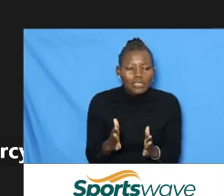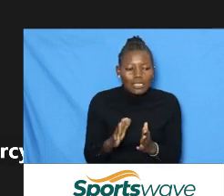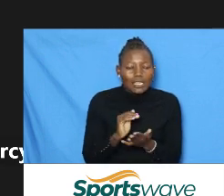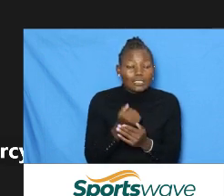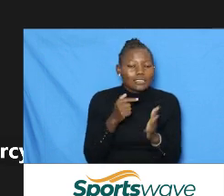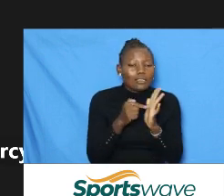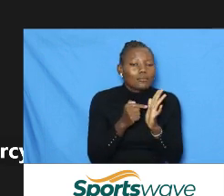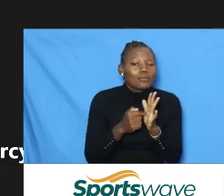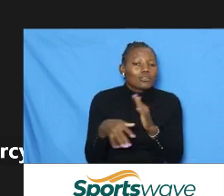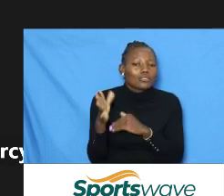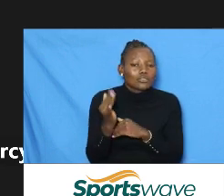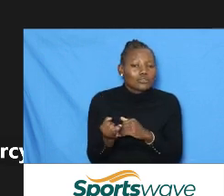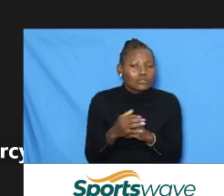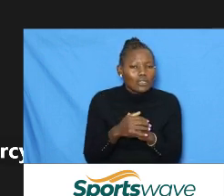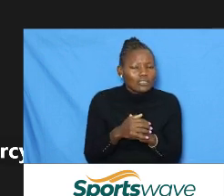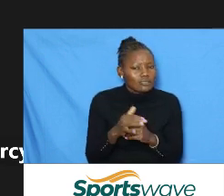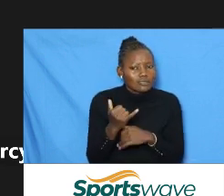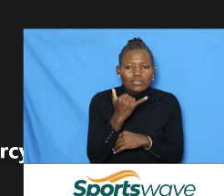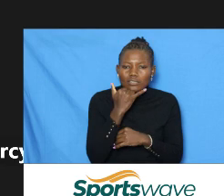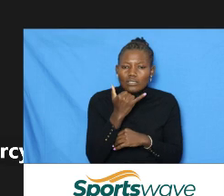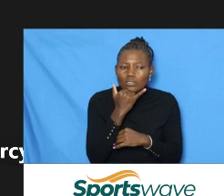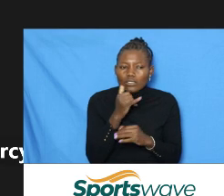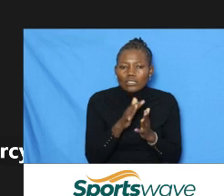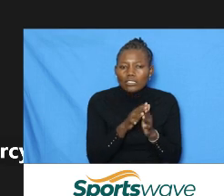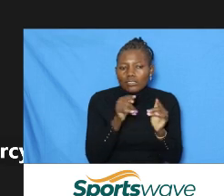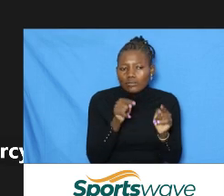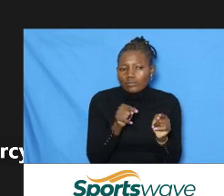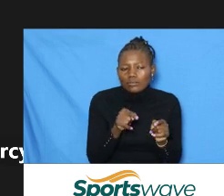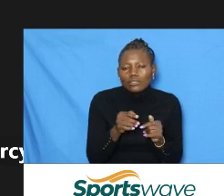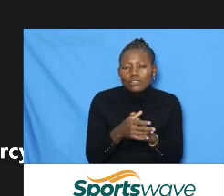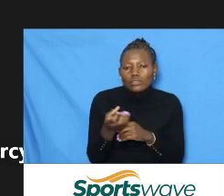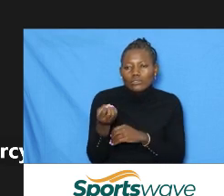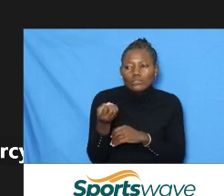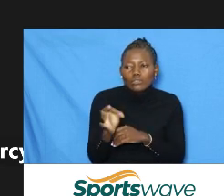point wrongly accused of